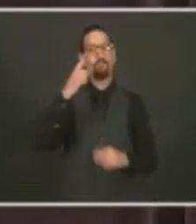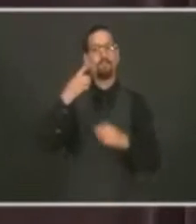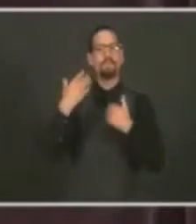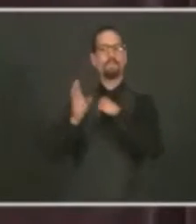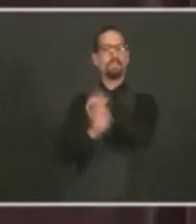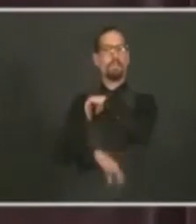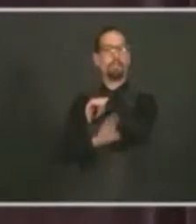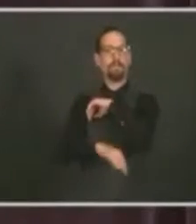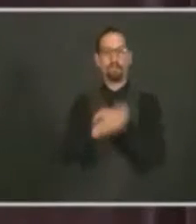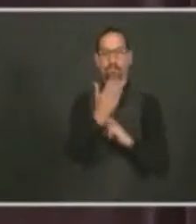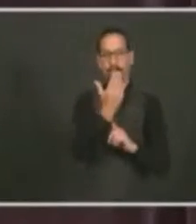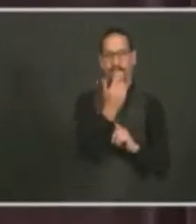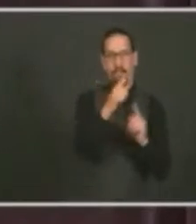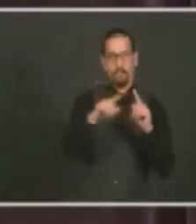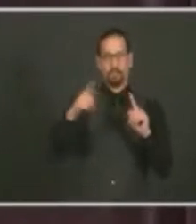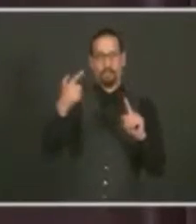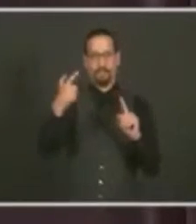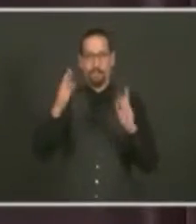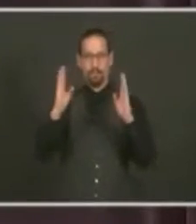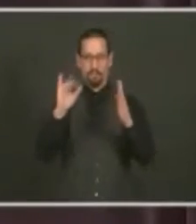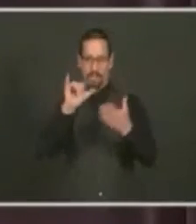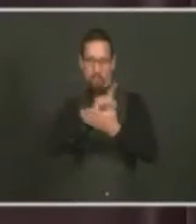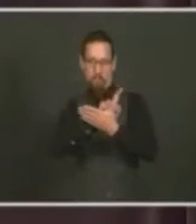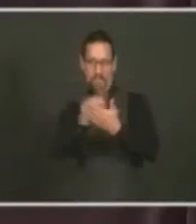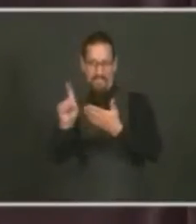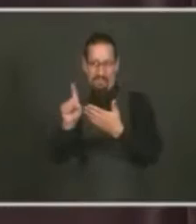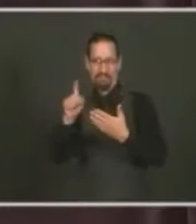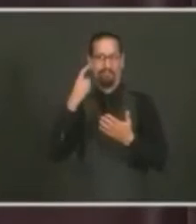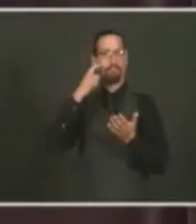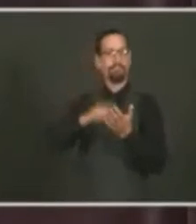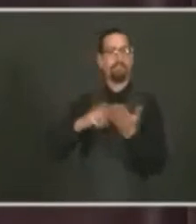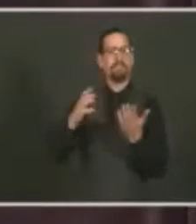identified 685 new cases.